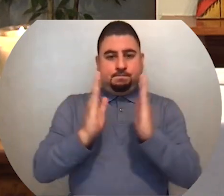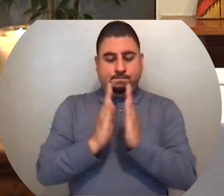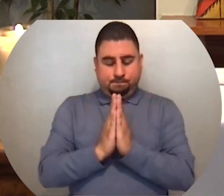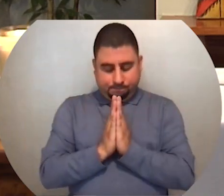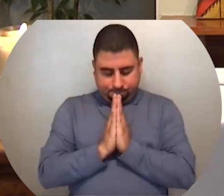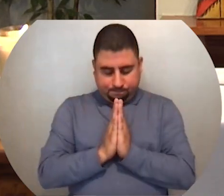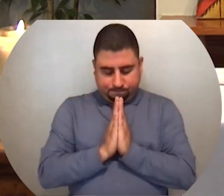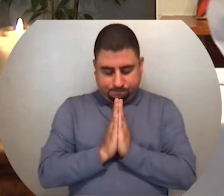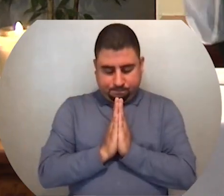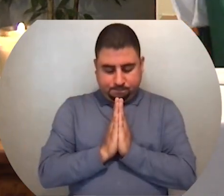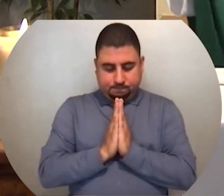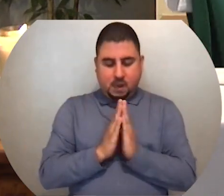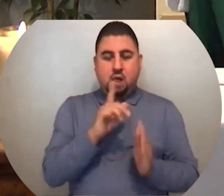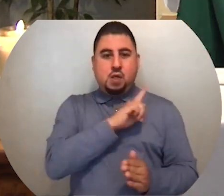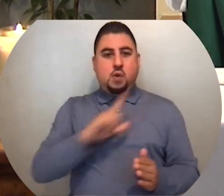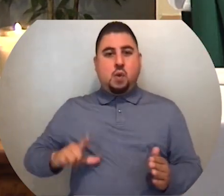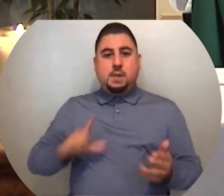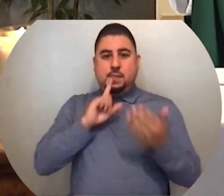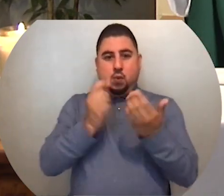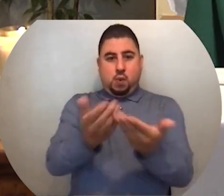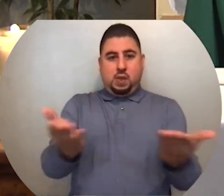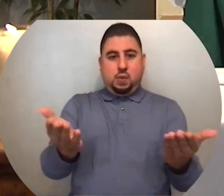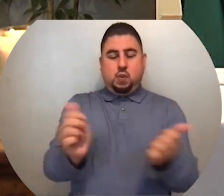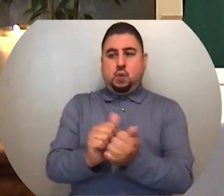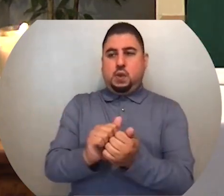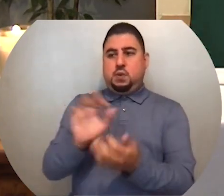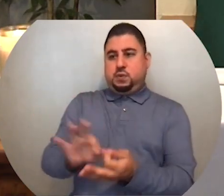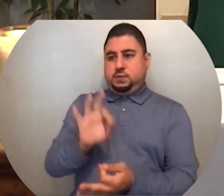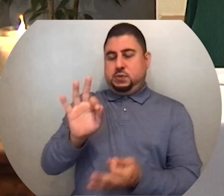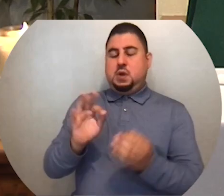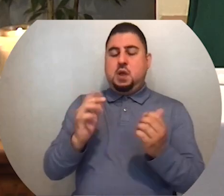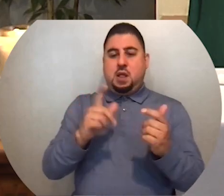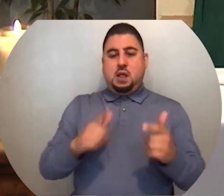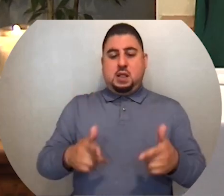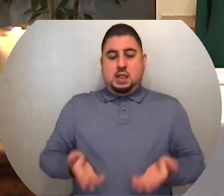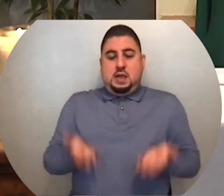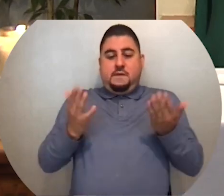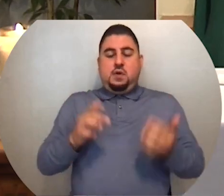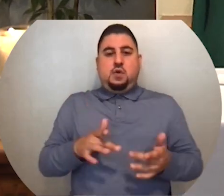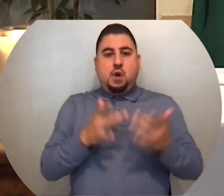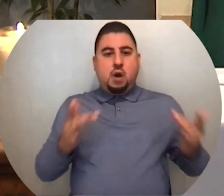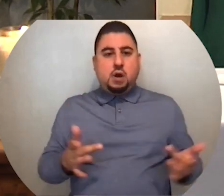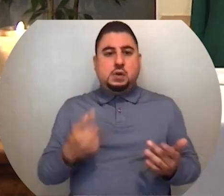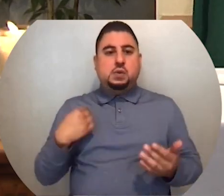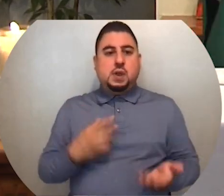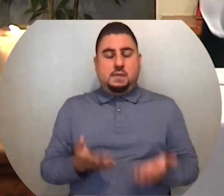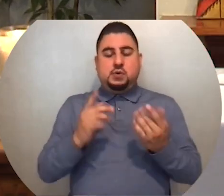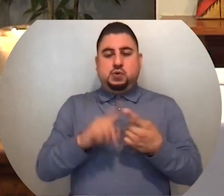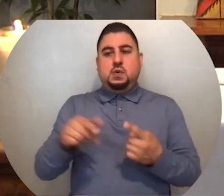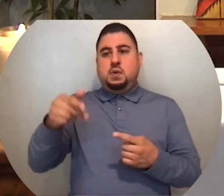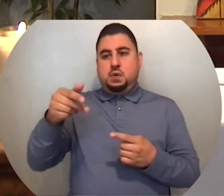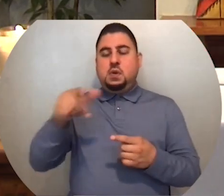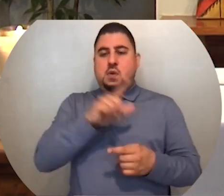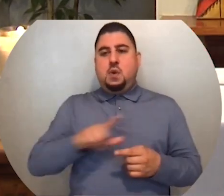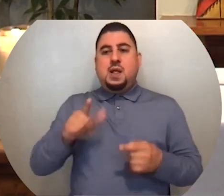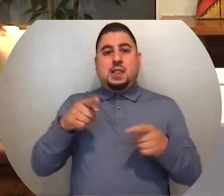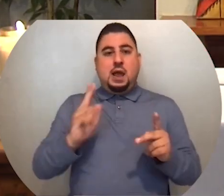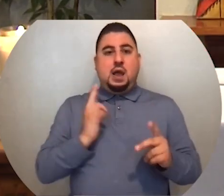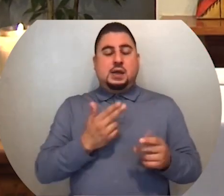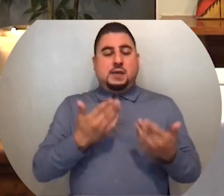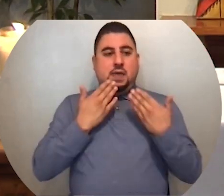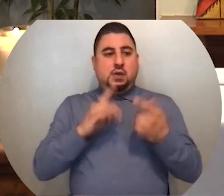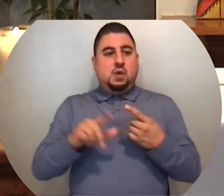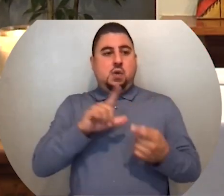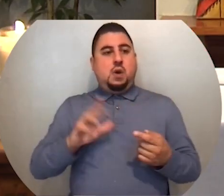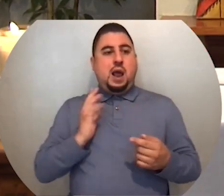Amen. The Lord be with you. And with your spirit. Lift up your hearts. We lift them up to the Lord. Let us give thanks to the Lord